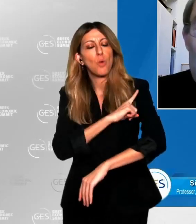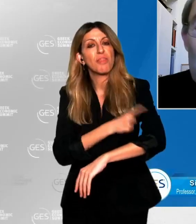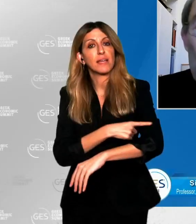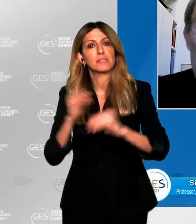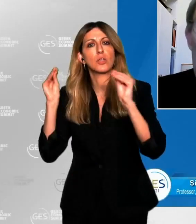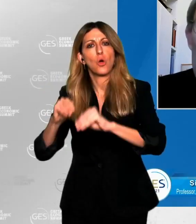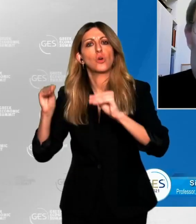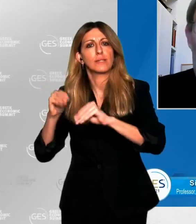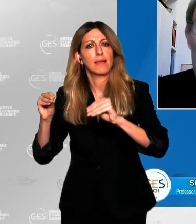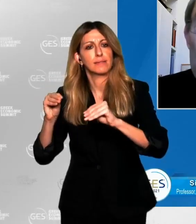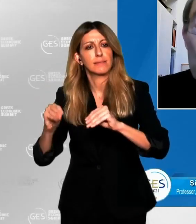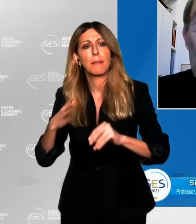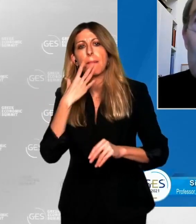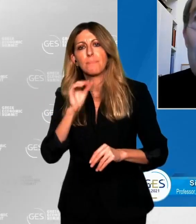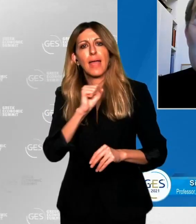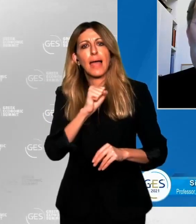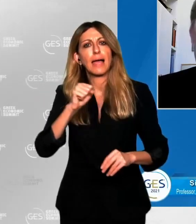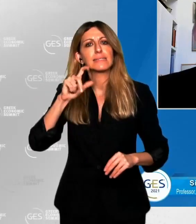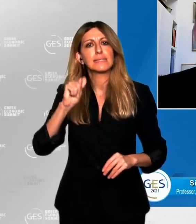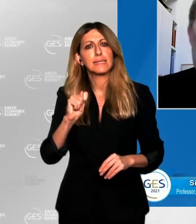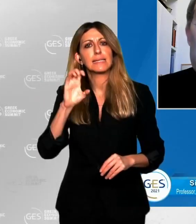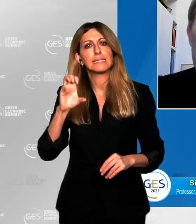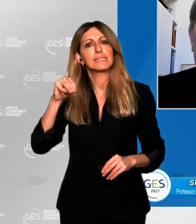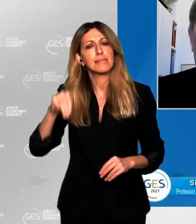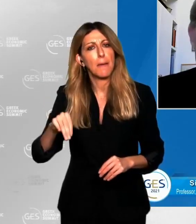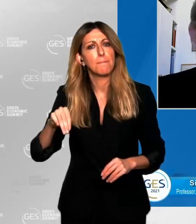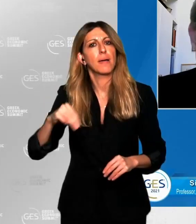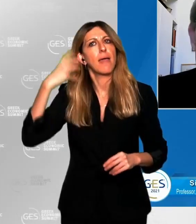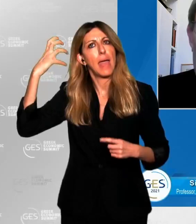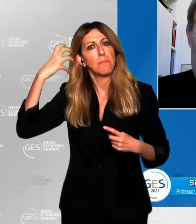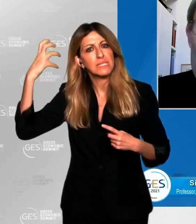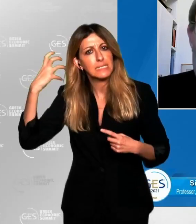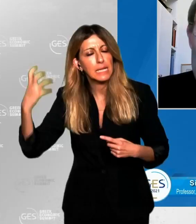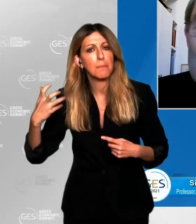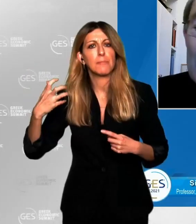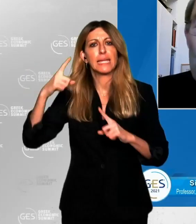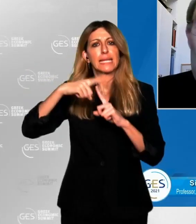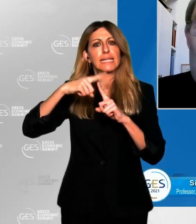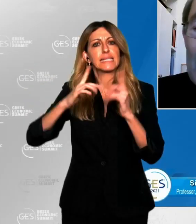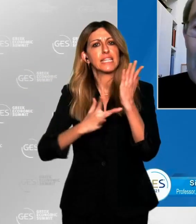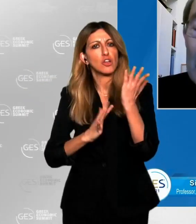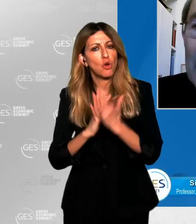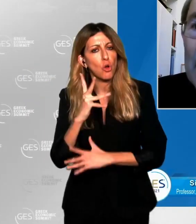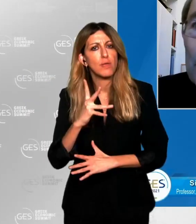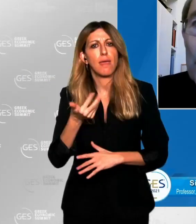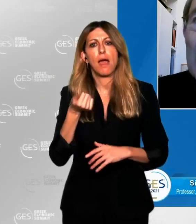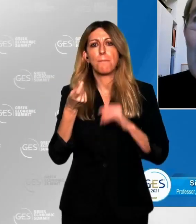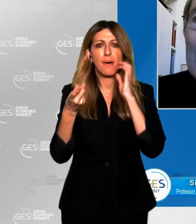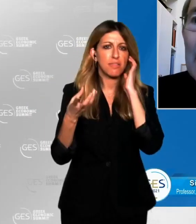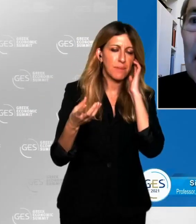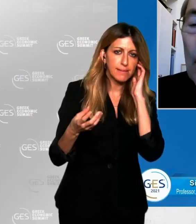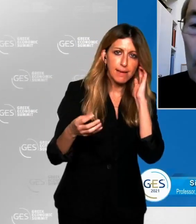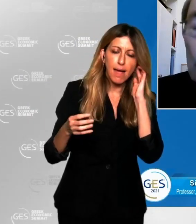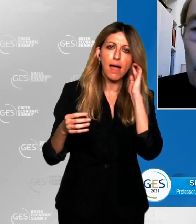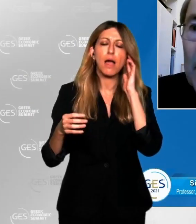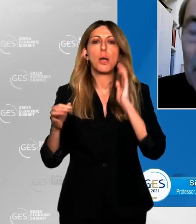those need to start from school. In fact, if anything, even from preschool. Mathematics and engineering and subjects like